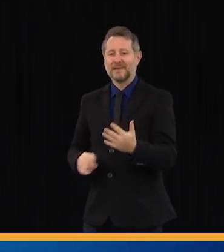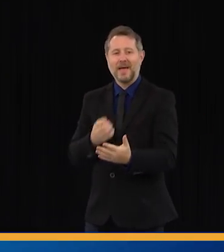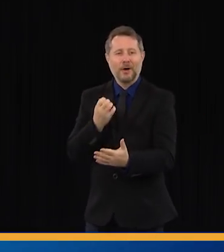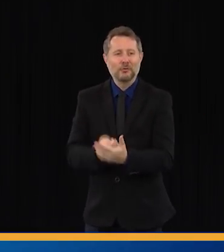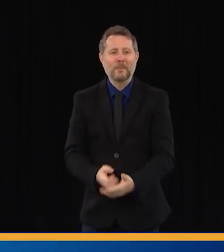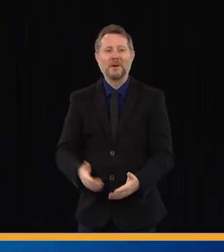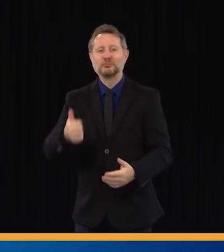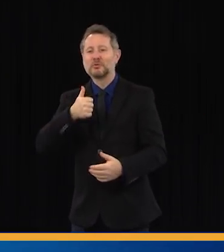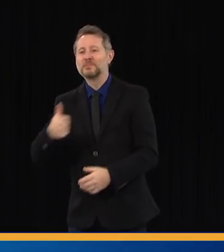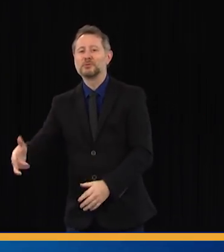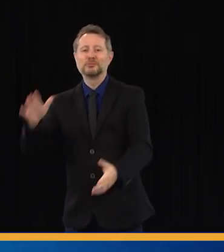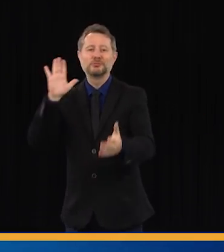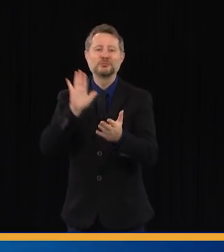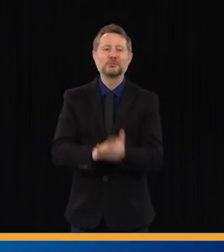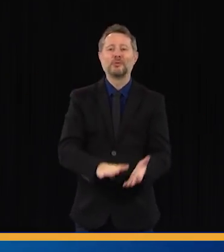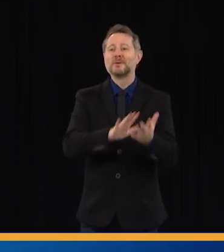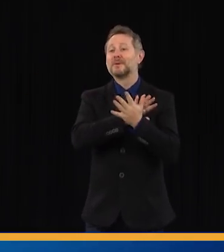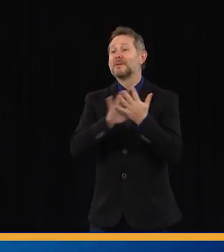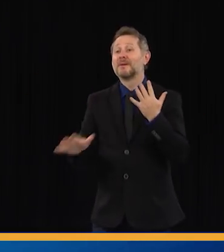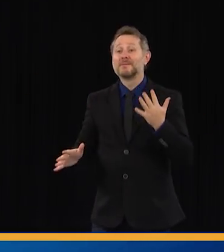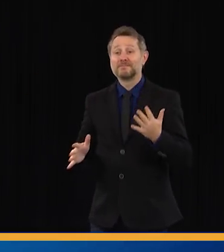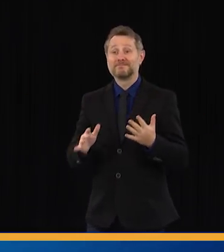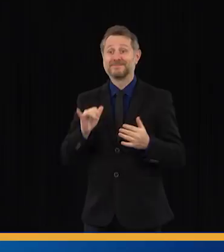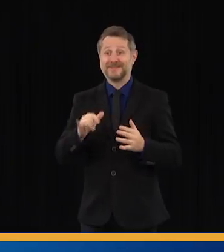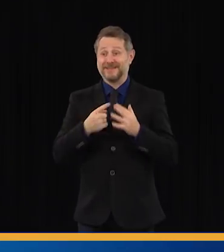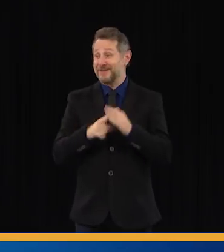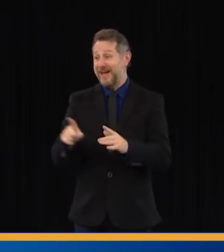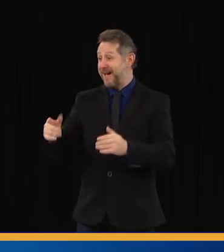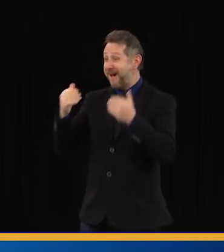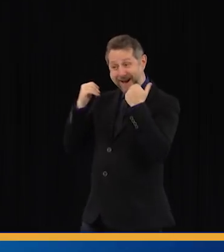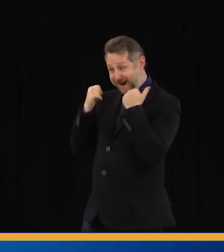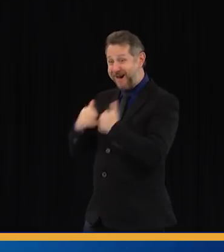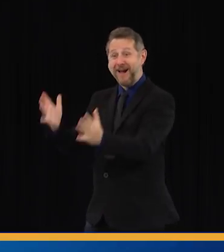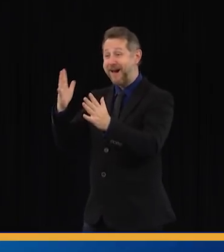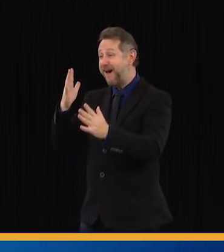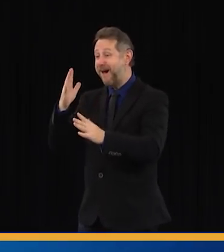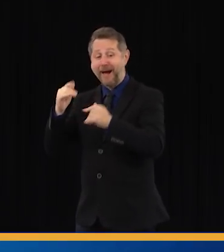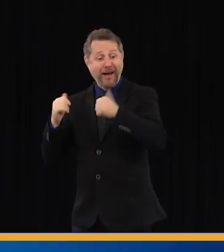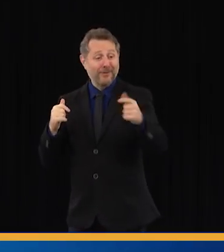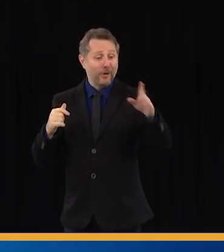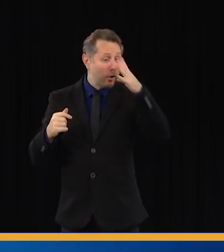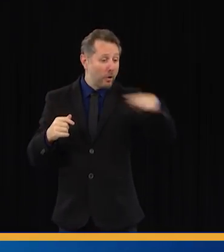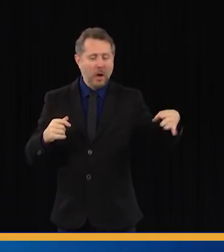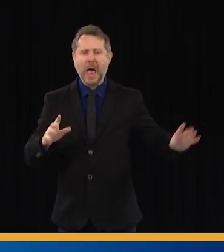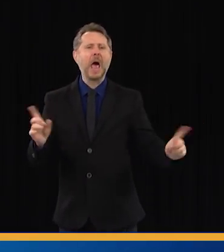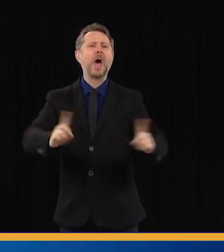And you can't start one gear with the other gear stopped, right?